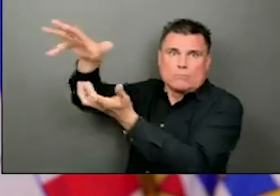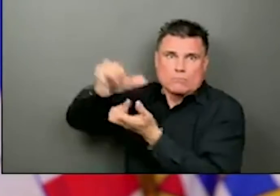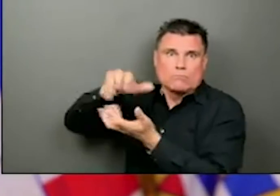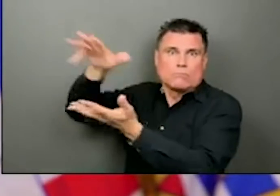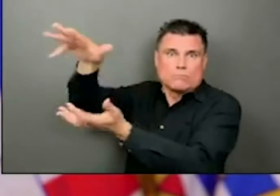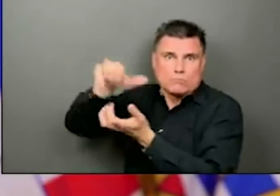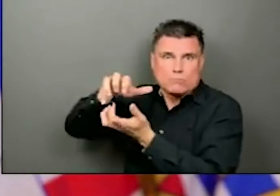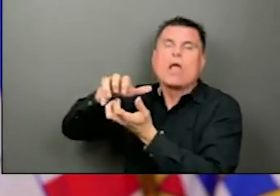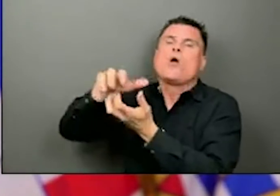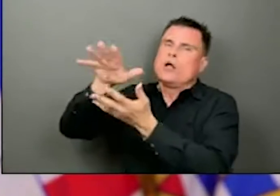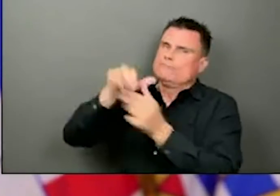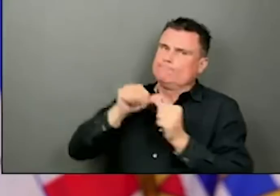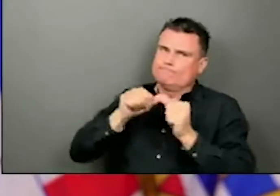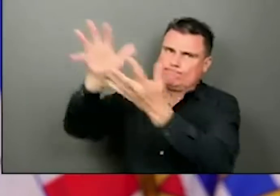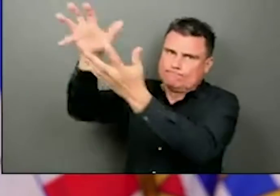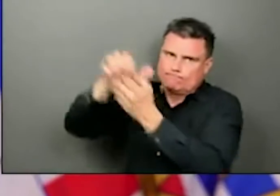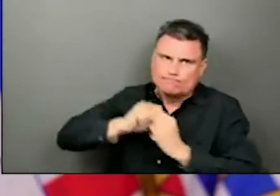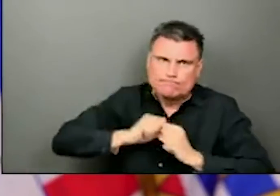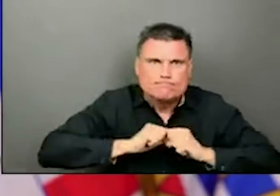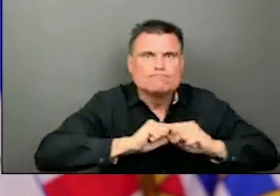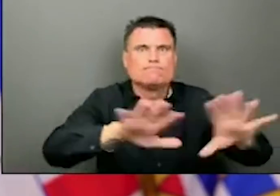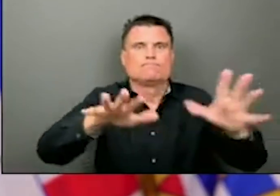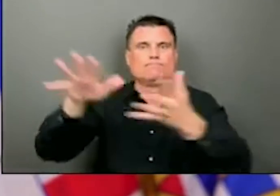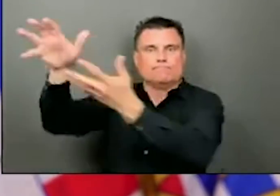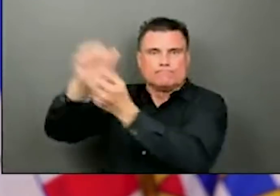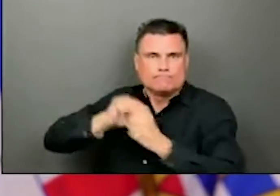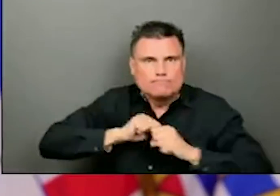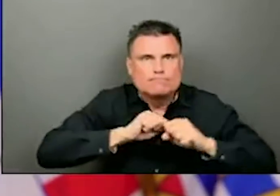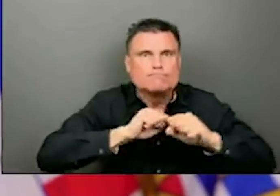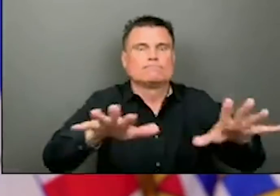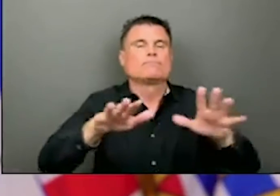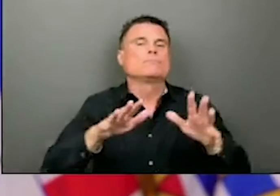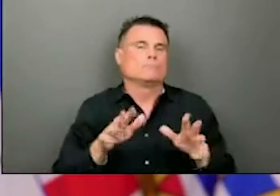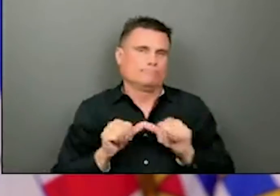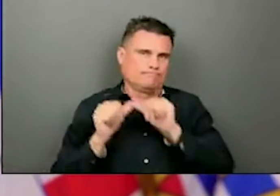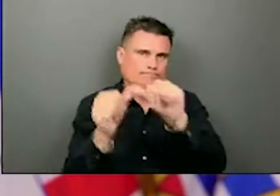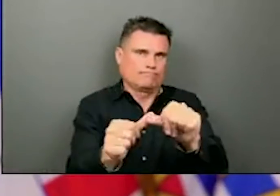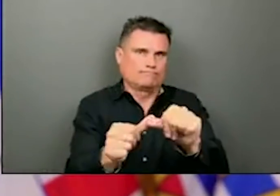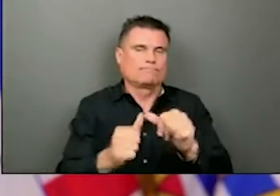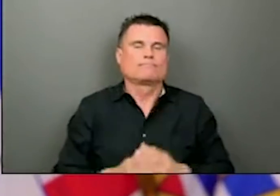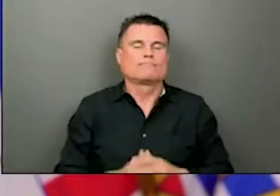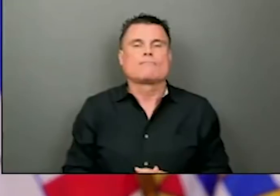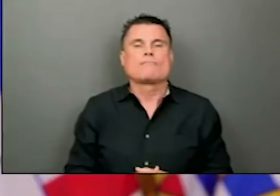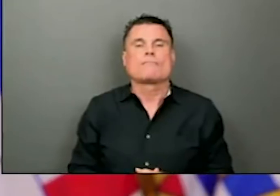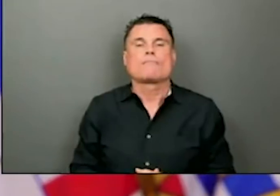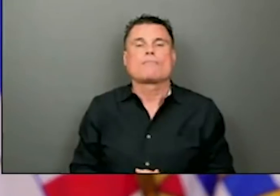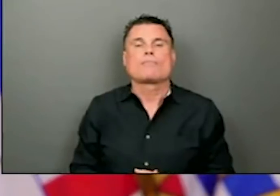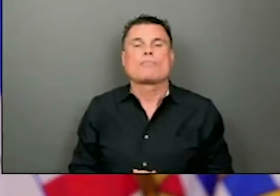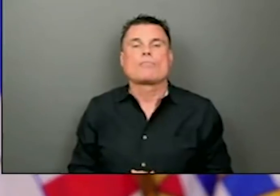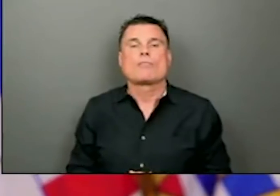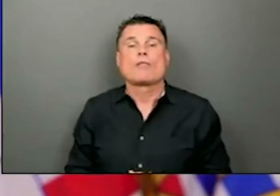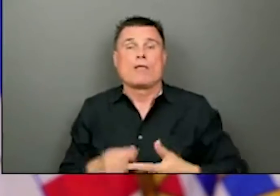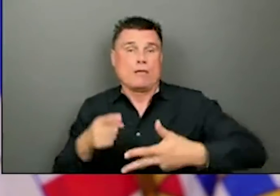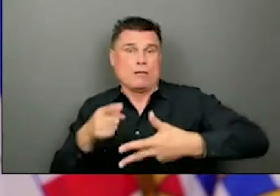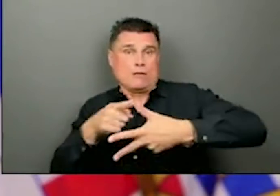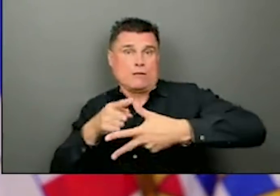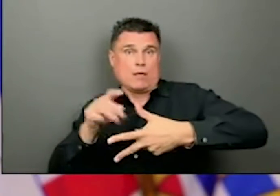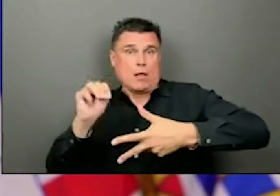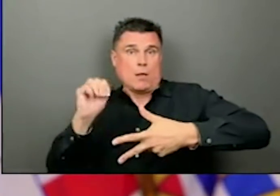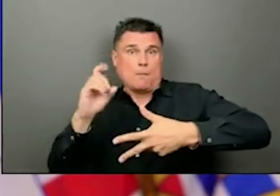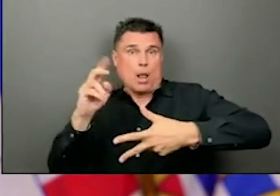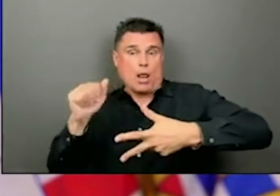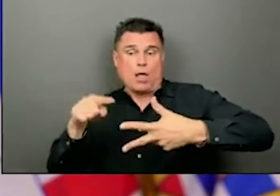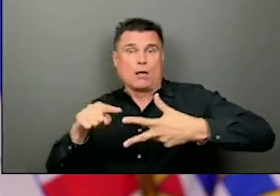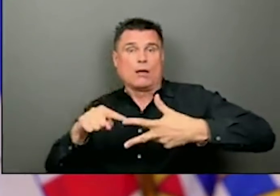this week, on Thursday, I will provide the details of our dose 2 approach for those who have received the AstraZeneca vaccine,